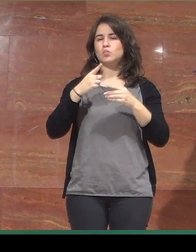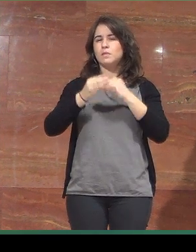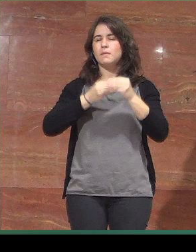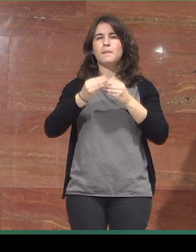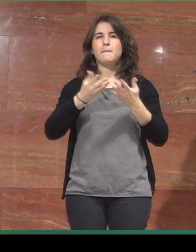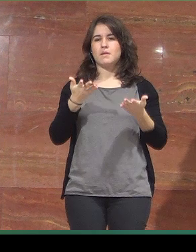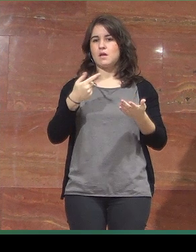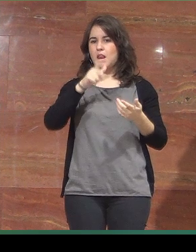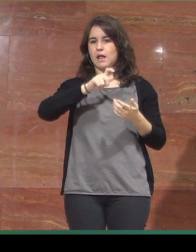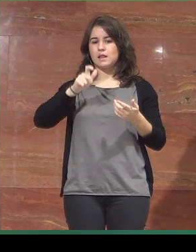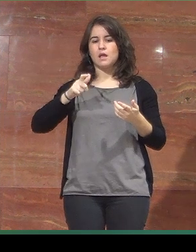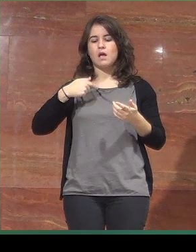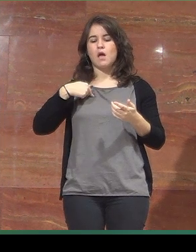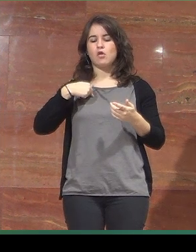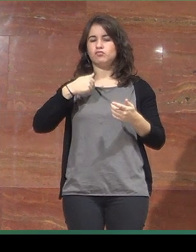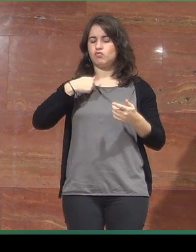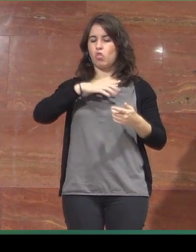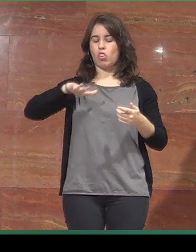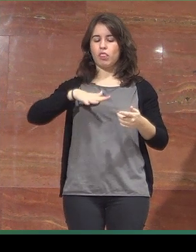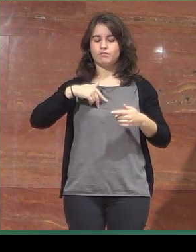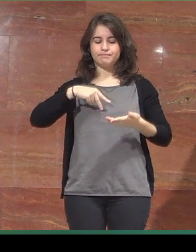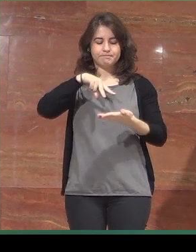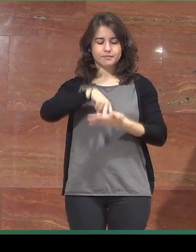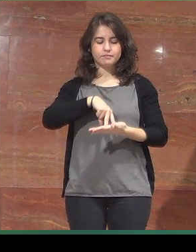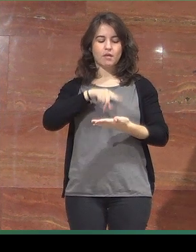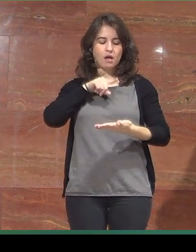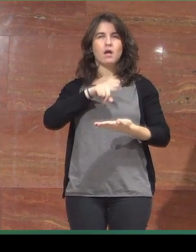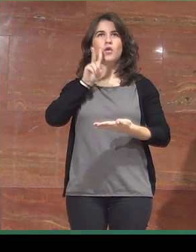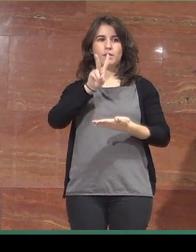Now, this all had to be designed within a